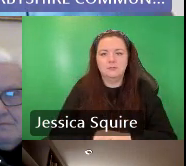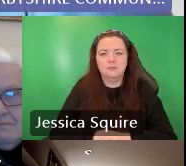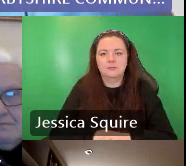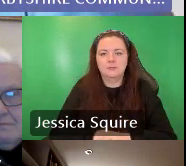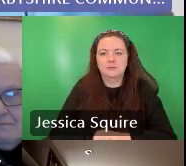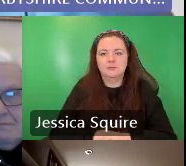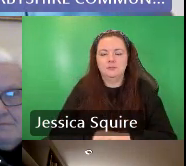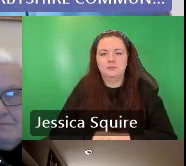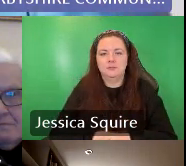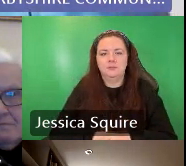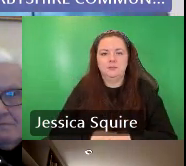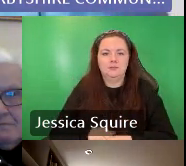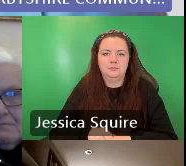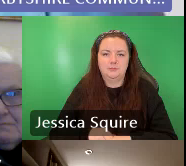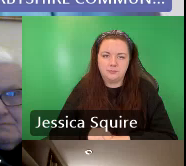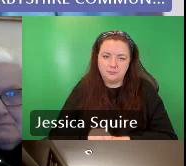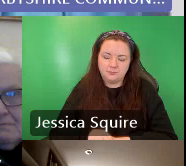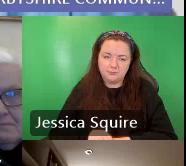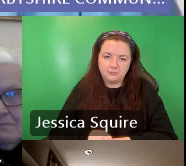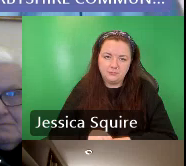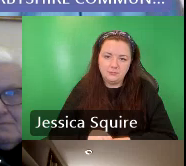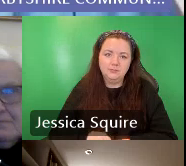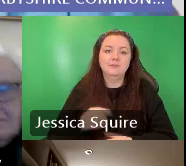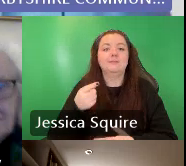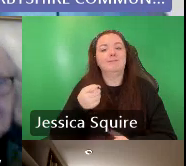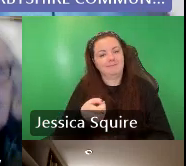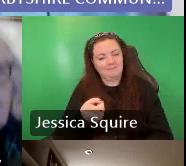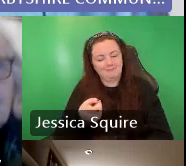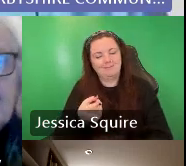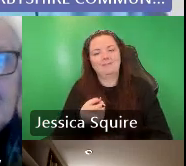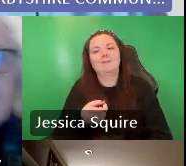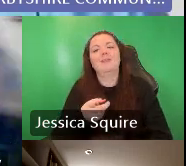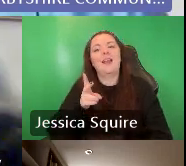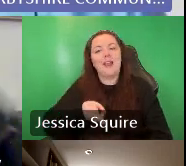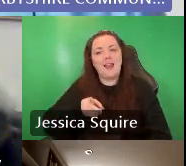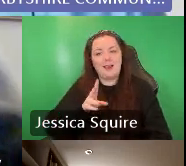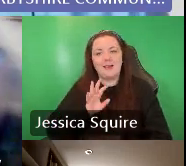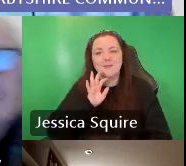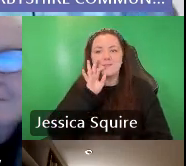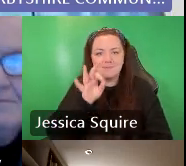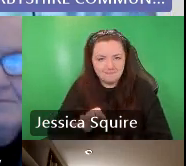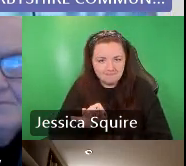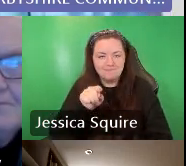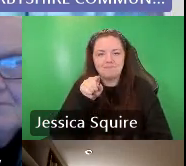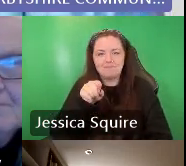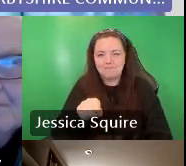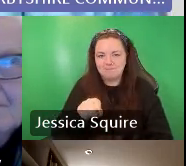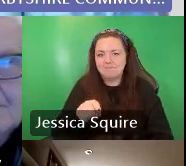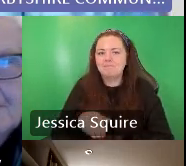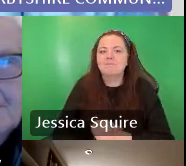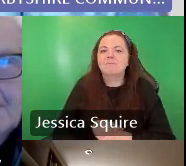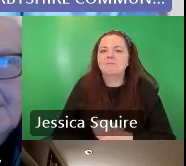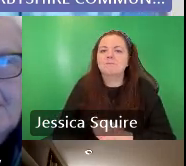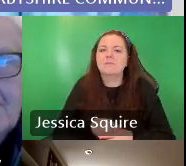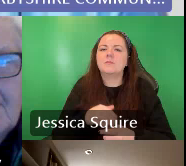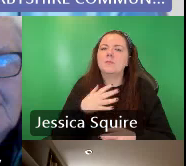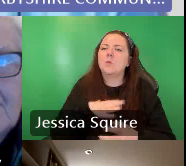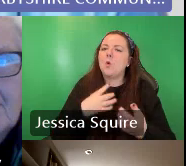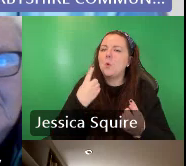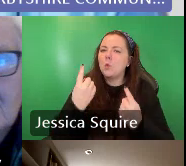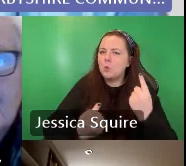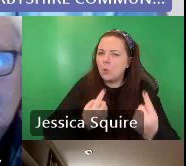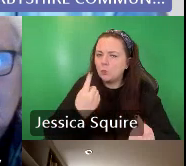I think. Here we go. So we're going to do the same kind of Slido exercise again. And if the questions and the words we'd like you to fill up now